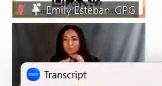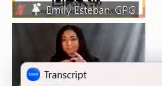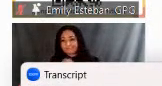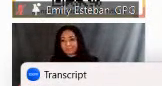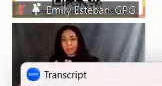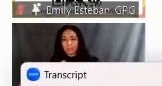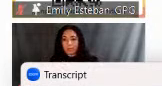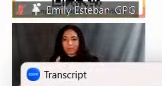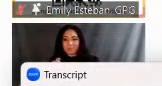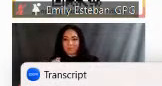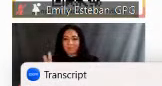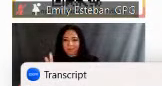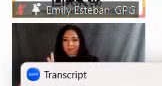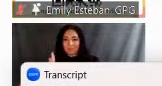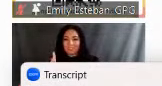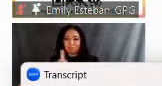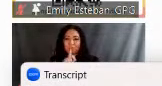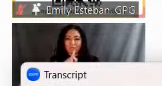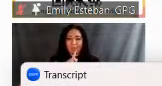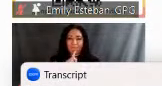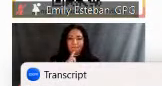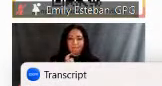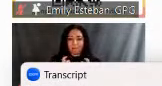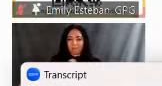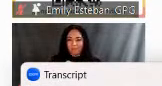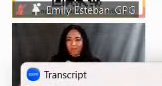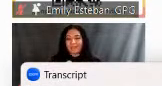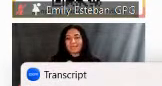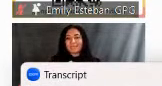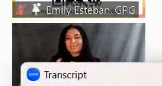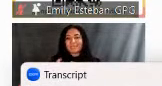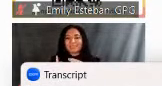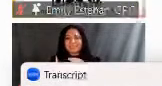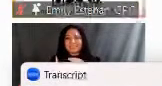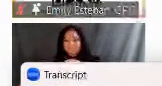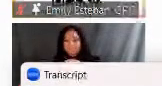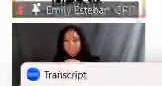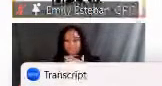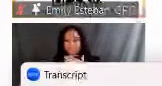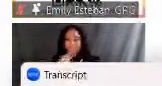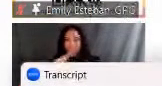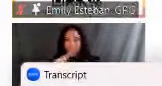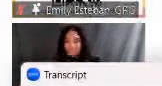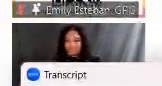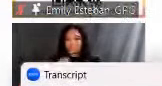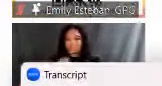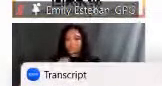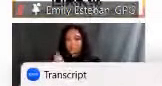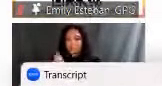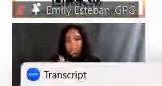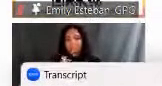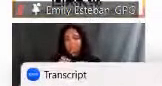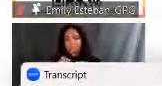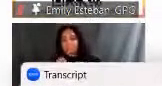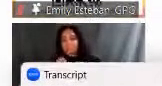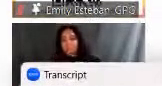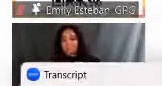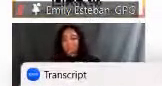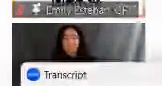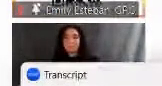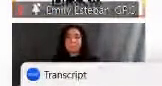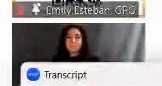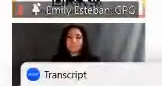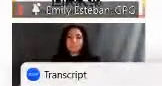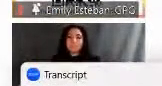a modified kindergarten curriculum that is supposed to be aligned